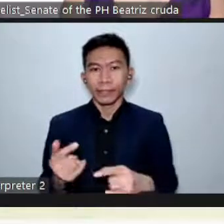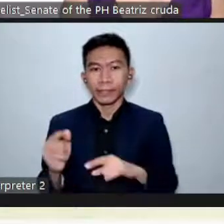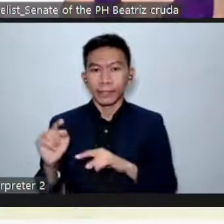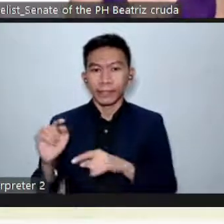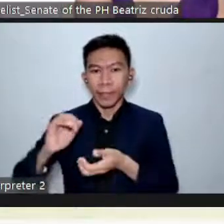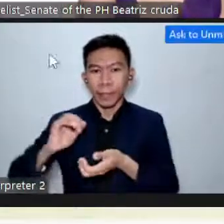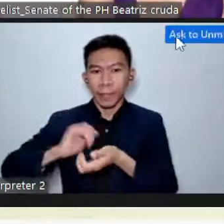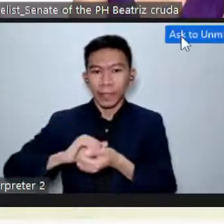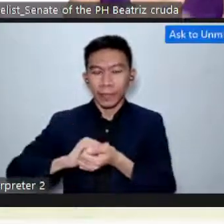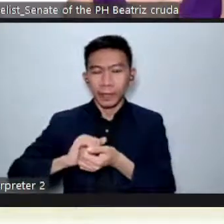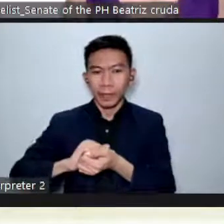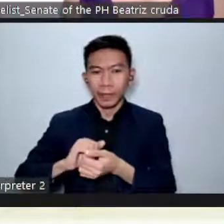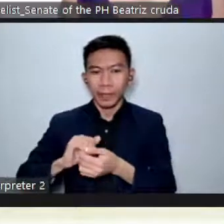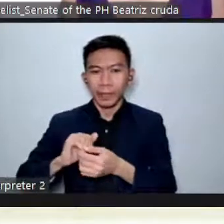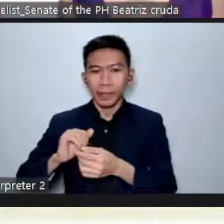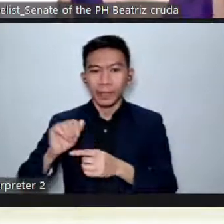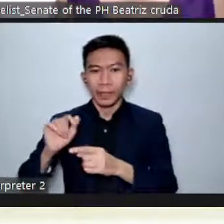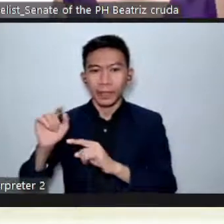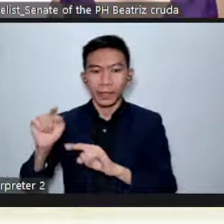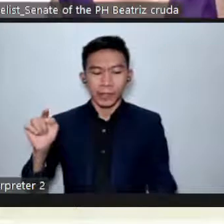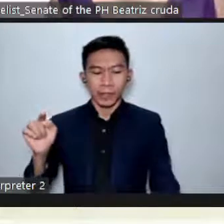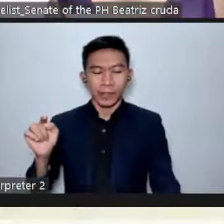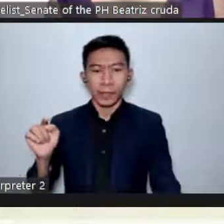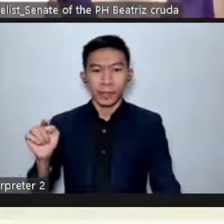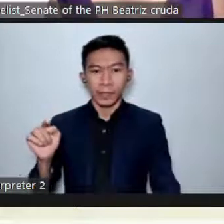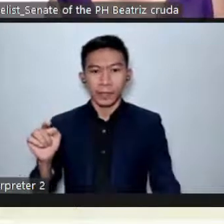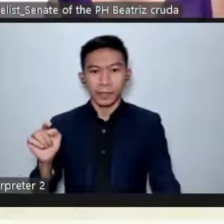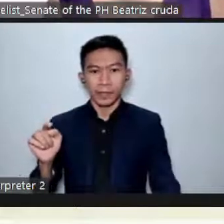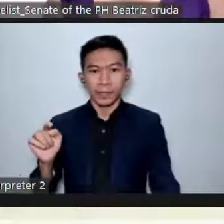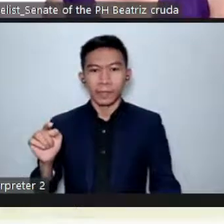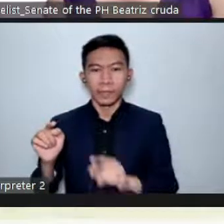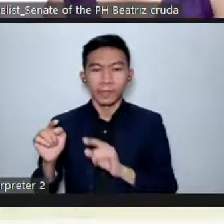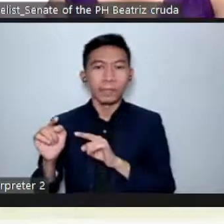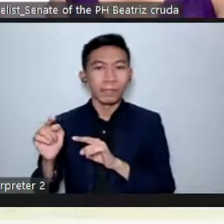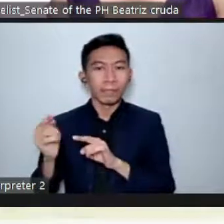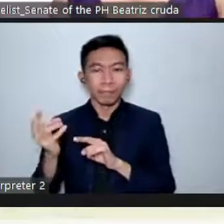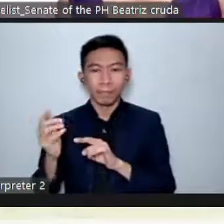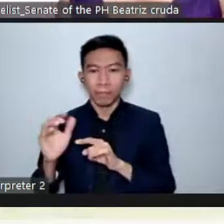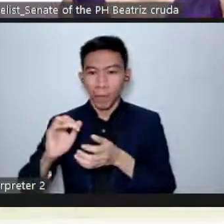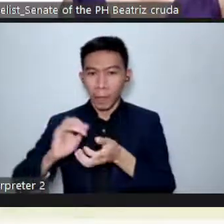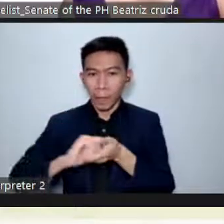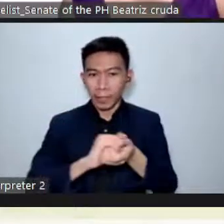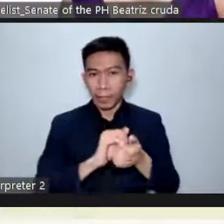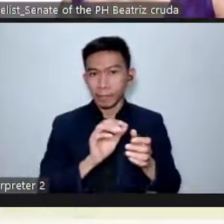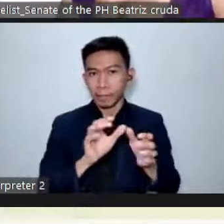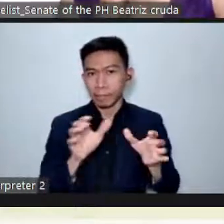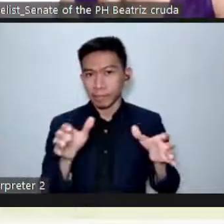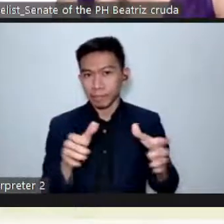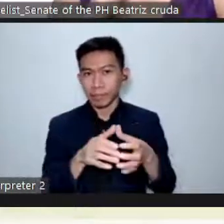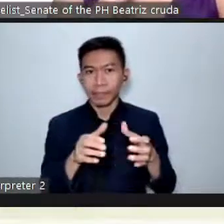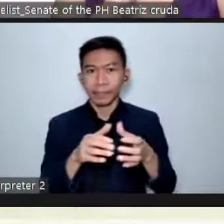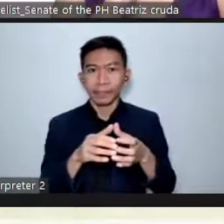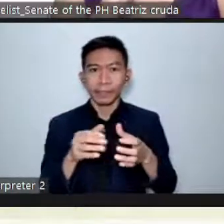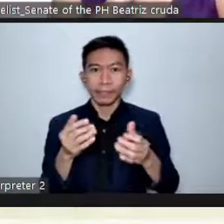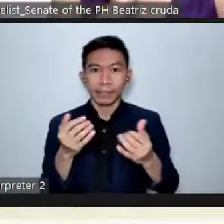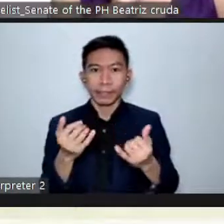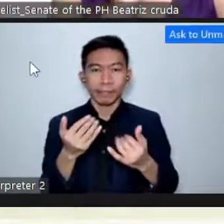the legislative branch of our government. No, we're very fortunate to have the